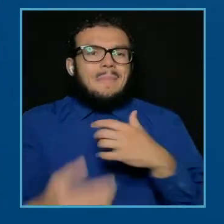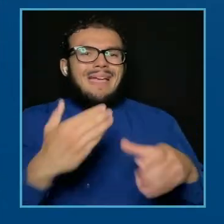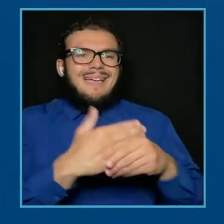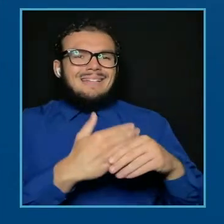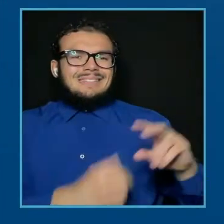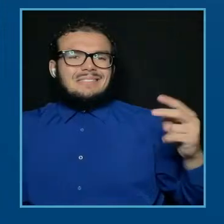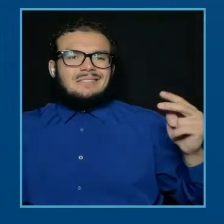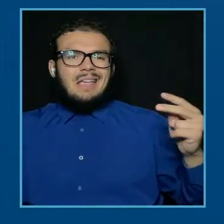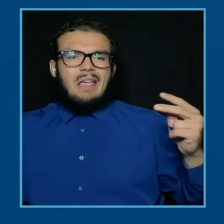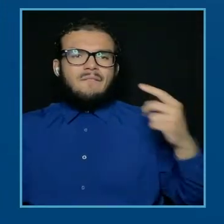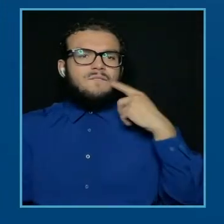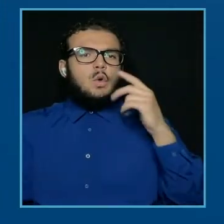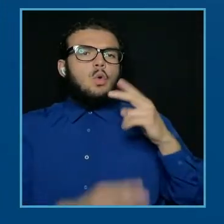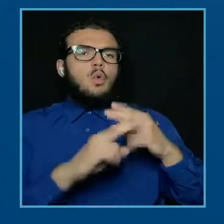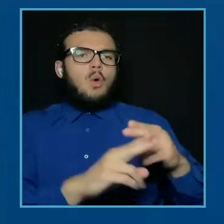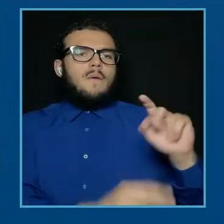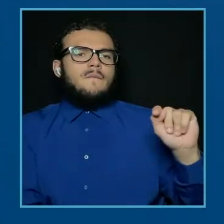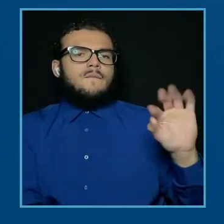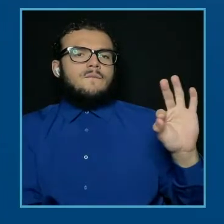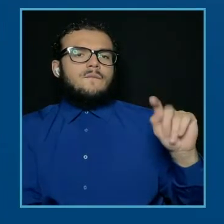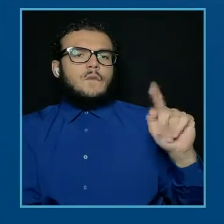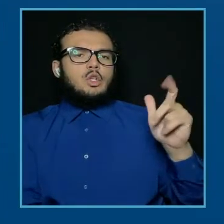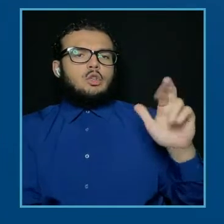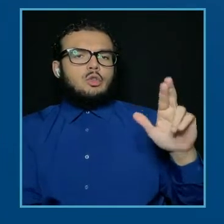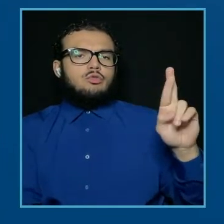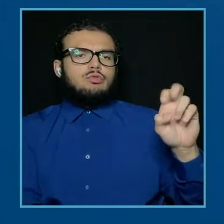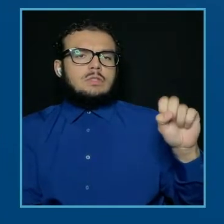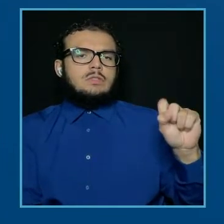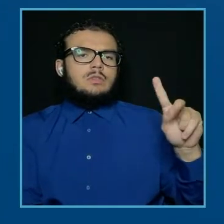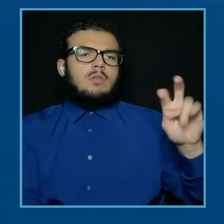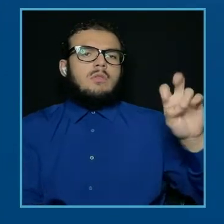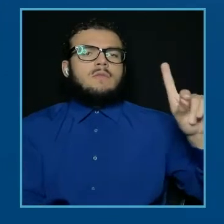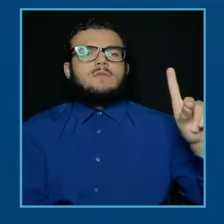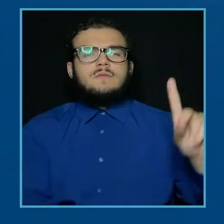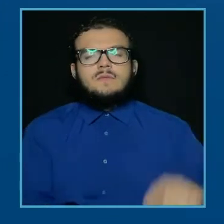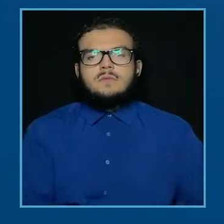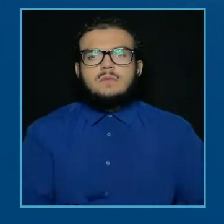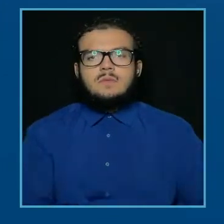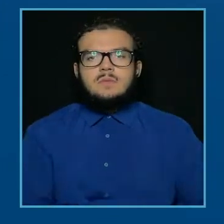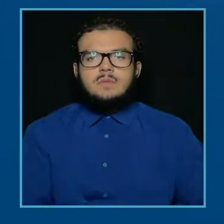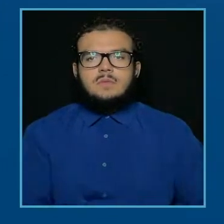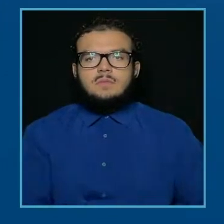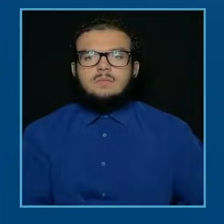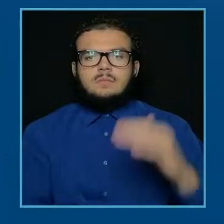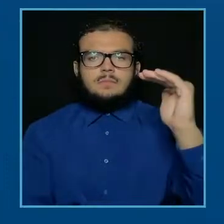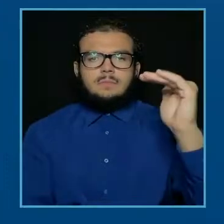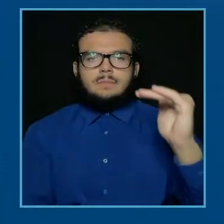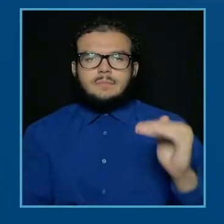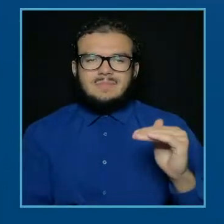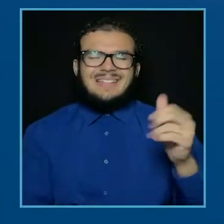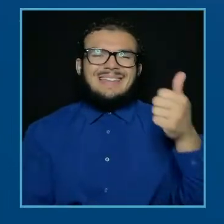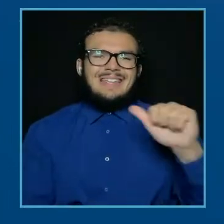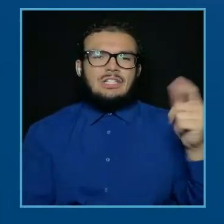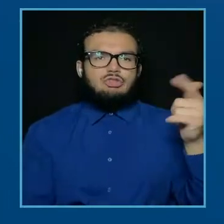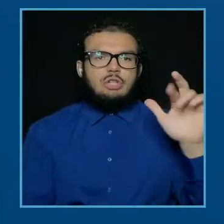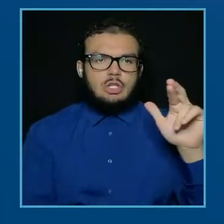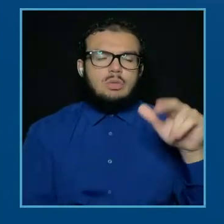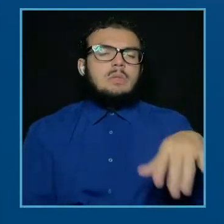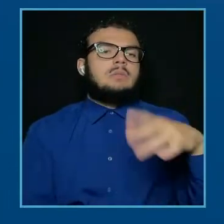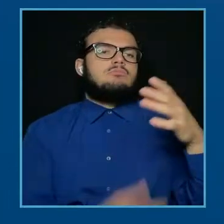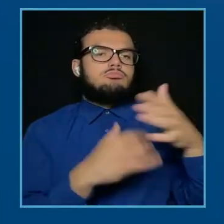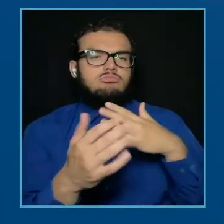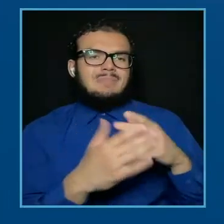further resolved. So you'd say after of any gender, as soon as practicable, whether in person